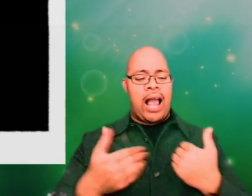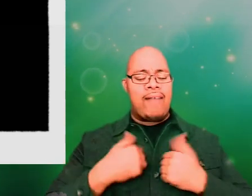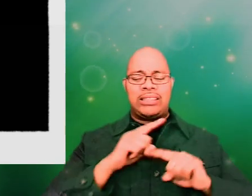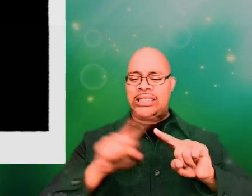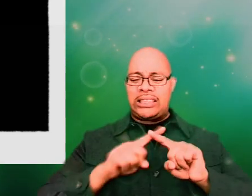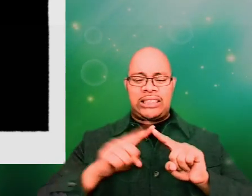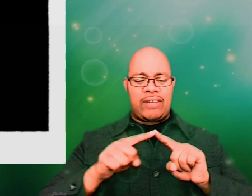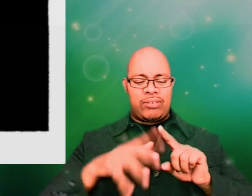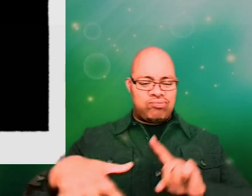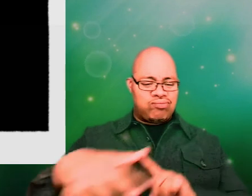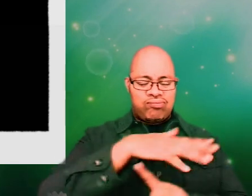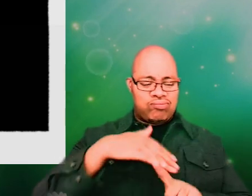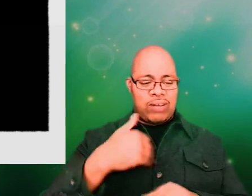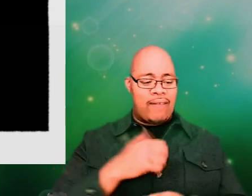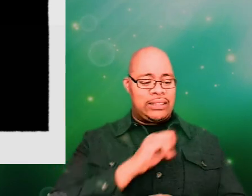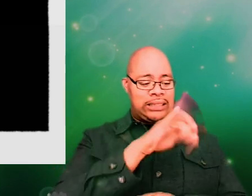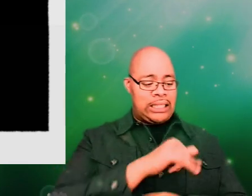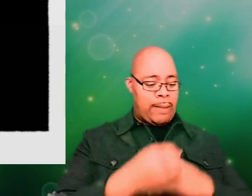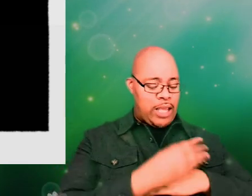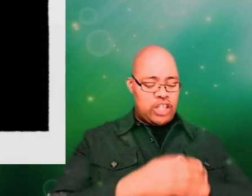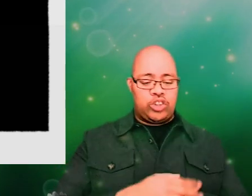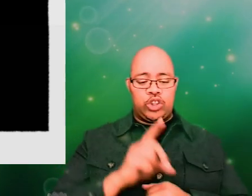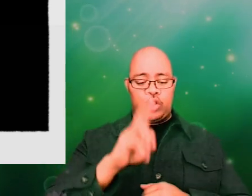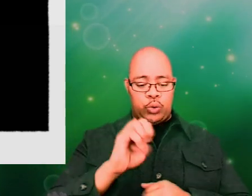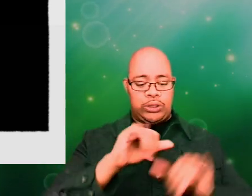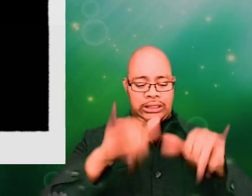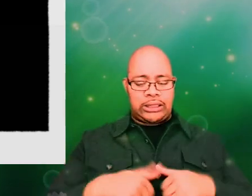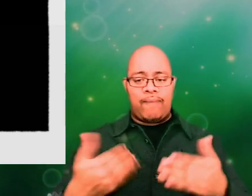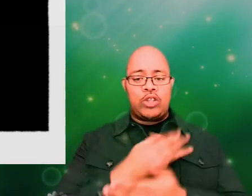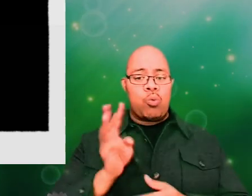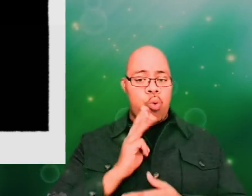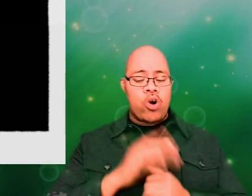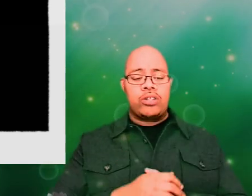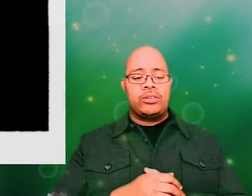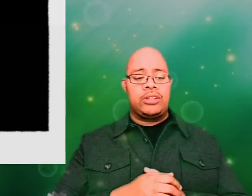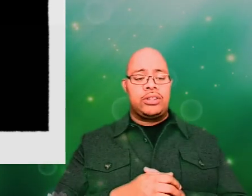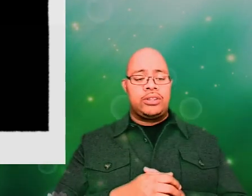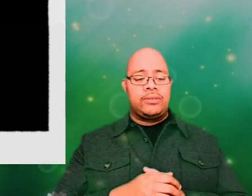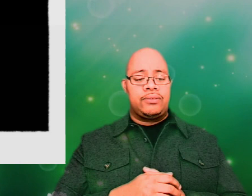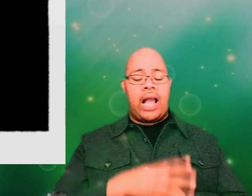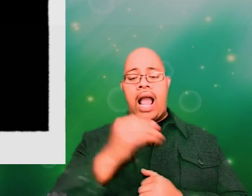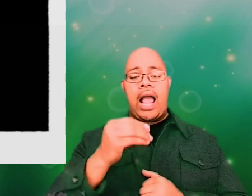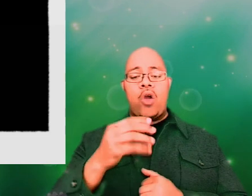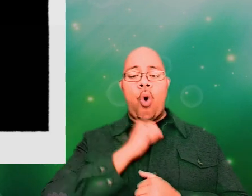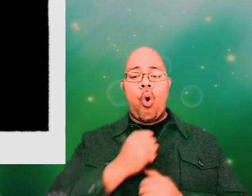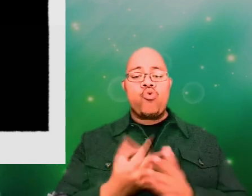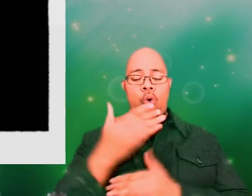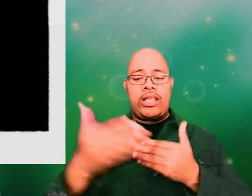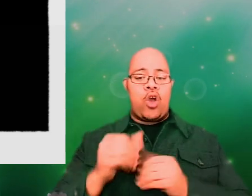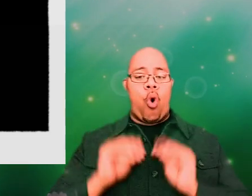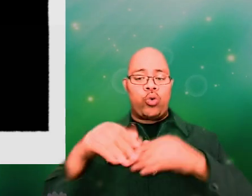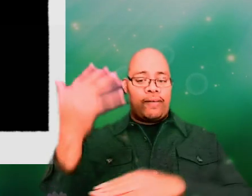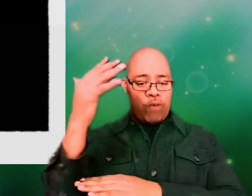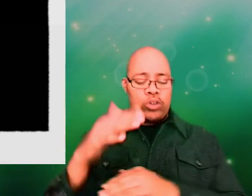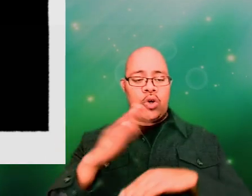of habitats such as a sandy beach, dune systems, freshwater sloughs between the dunes, and an old-growth maritime forest on